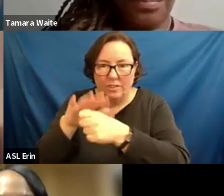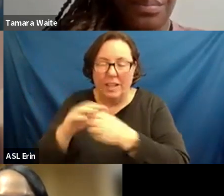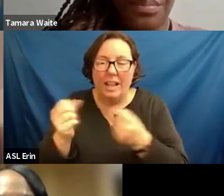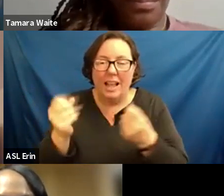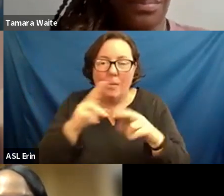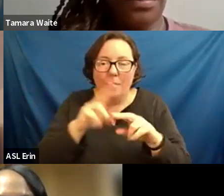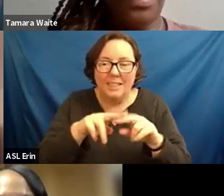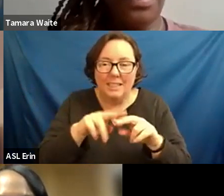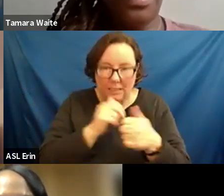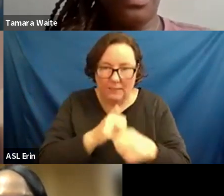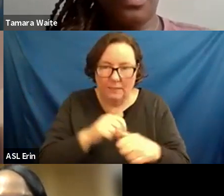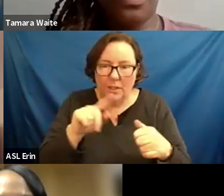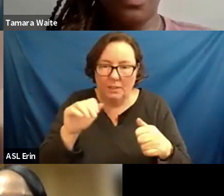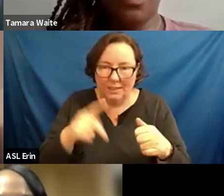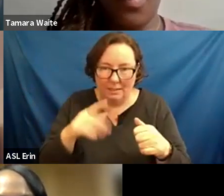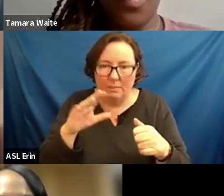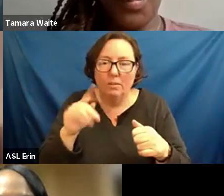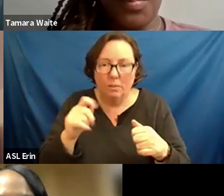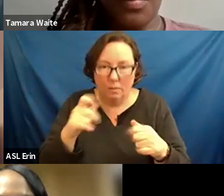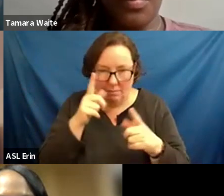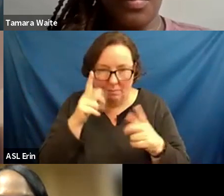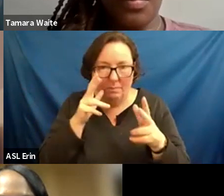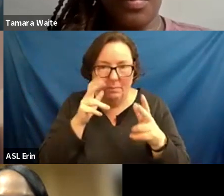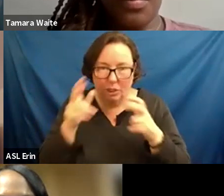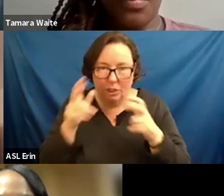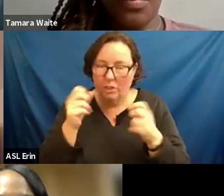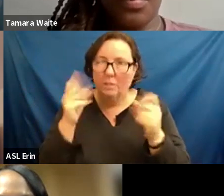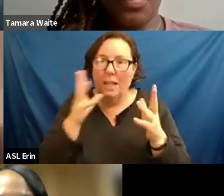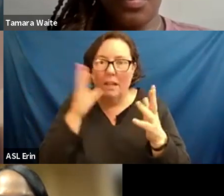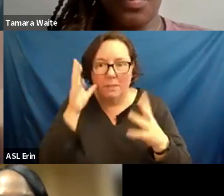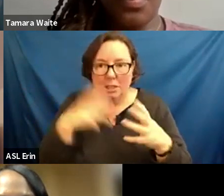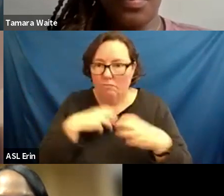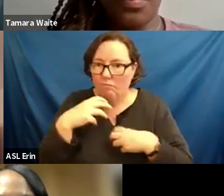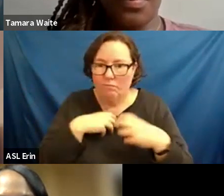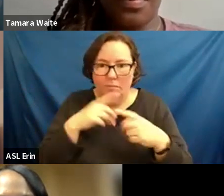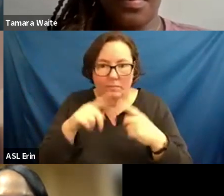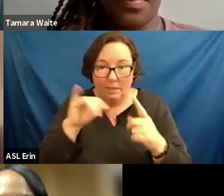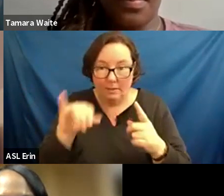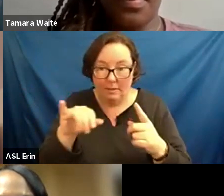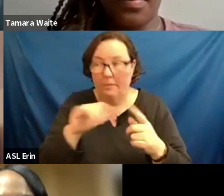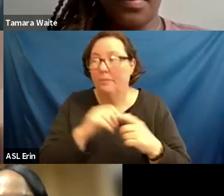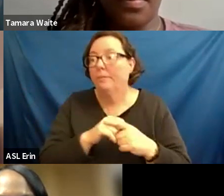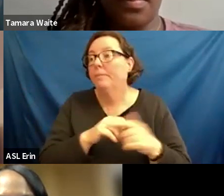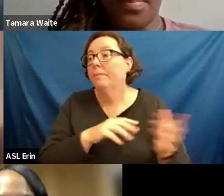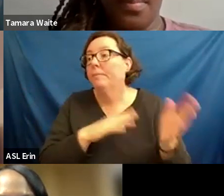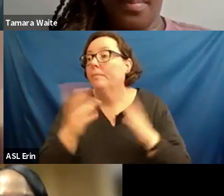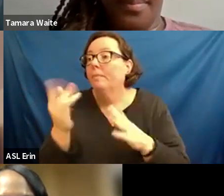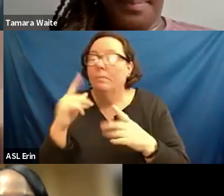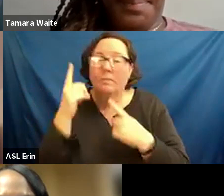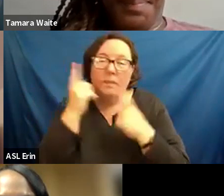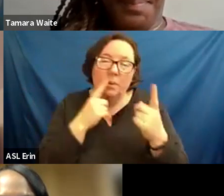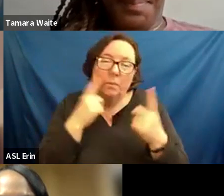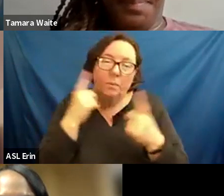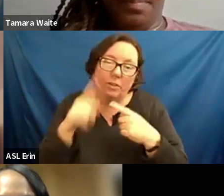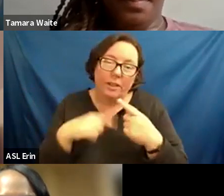seats by zip code, because I have also seen like many parents asking about that. I was also wondering if